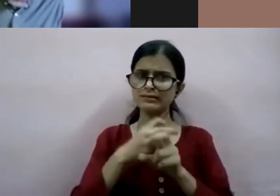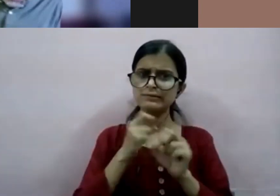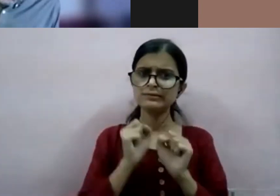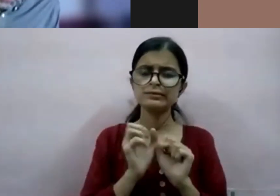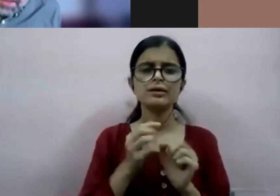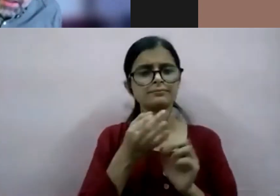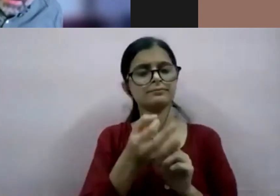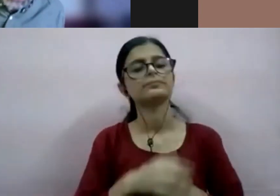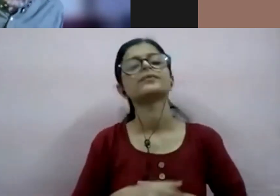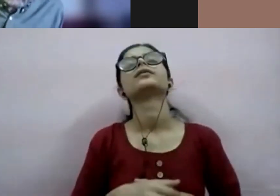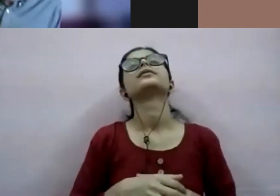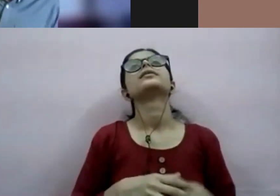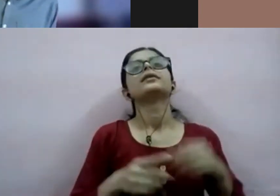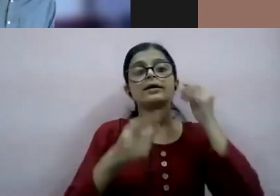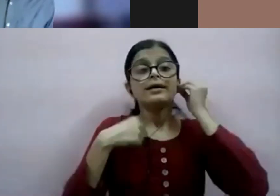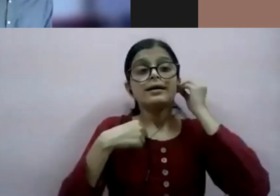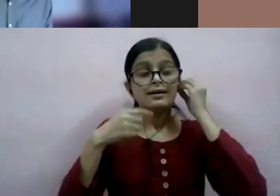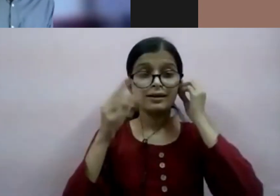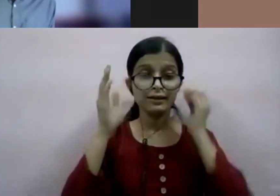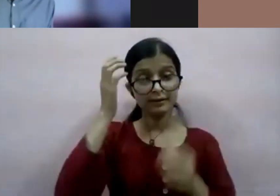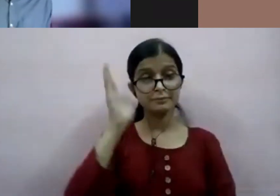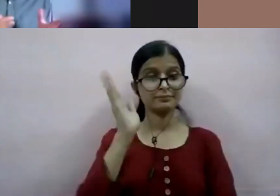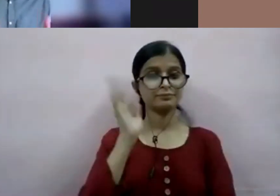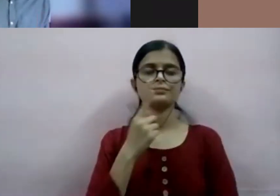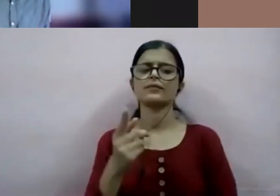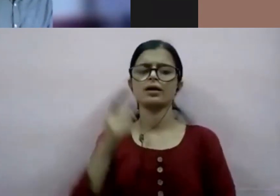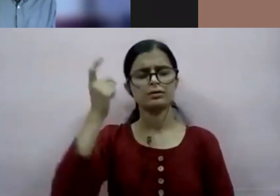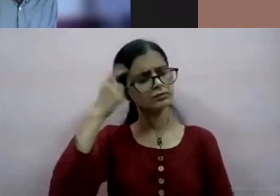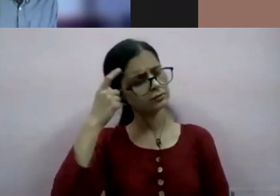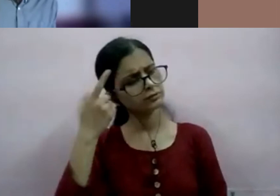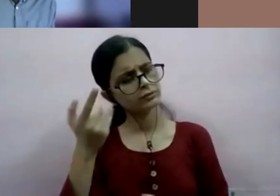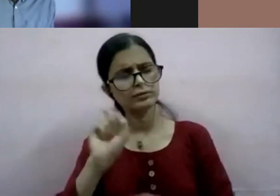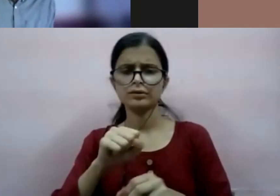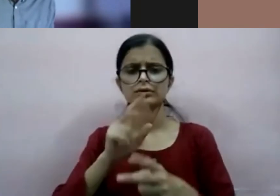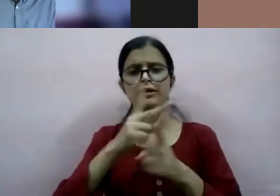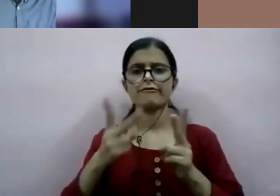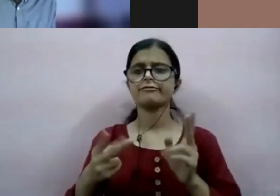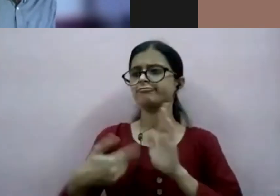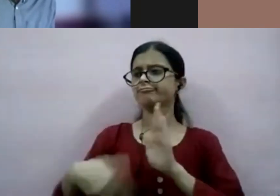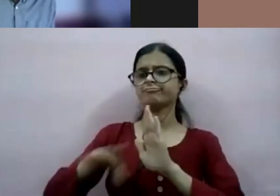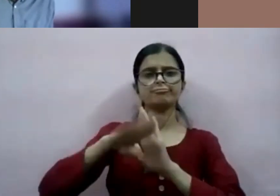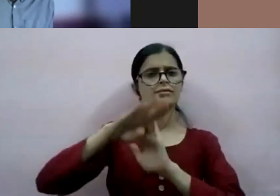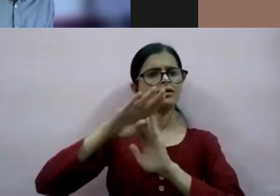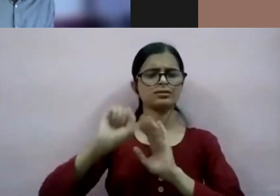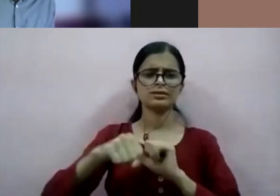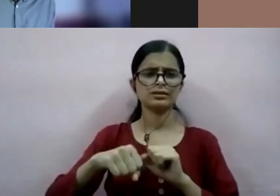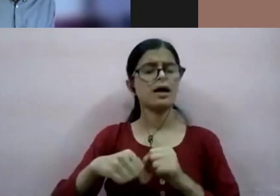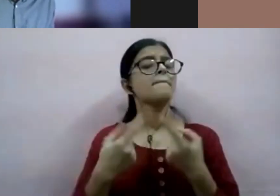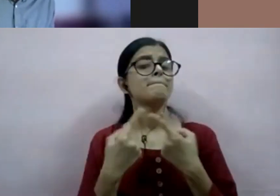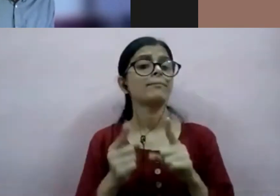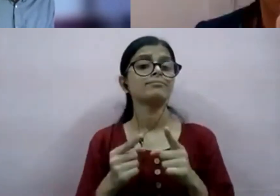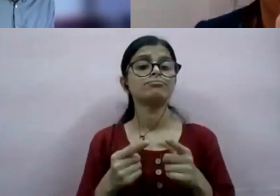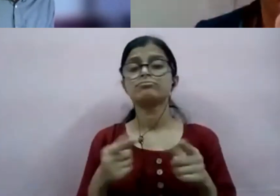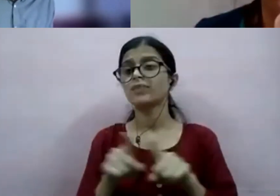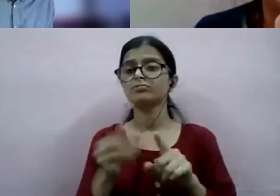I think actually it makes it easier because we can start to look at it from lots of different levels so that you can argue about, you know, so people